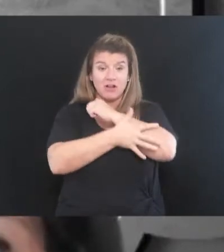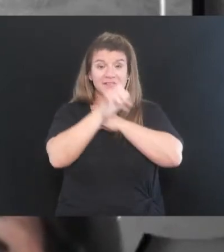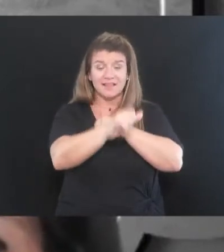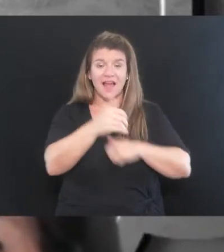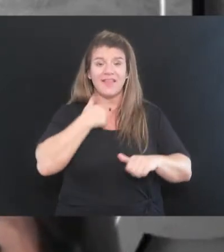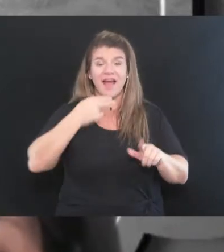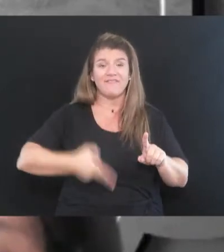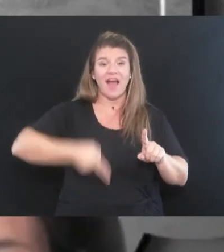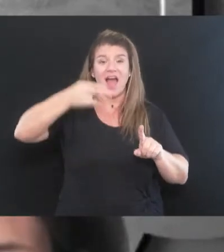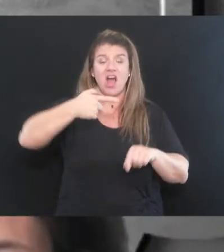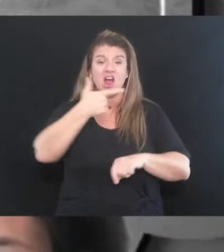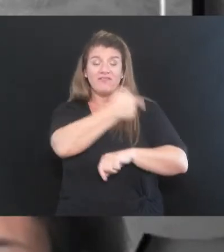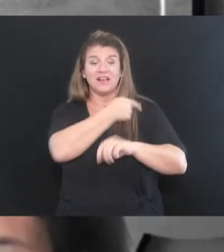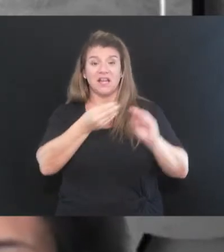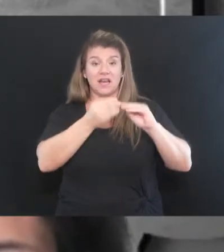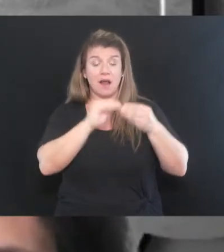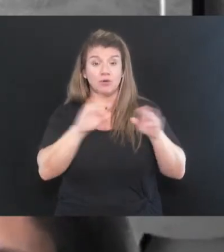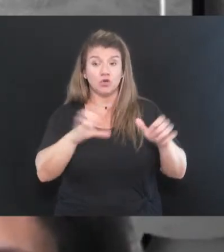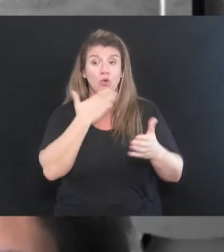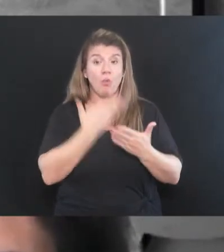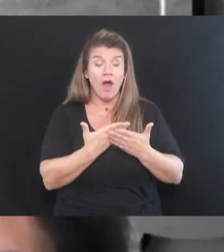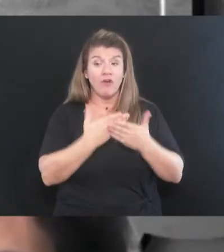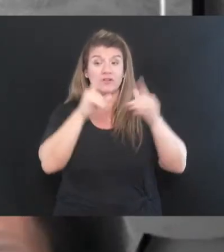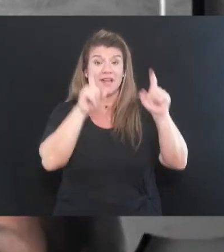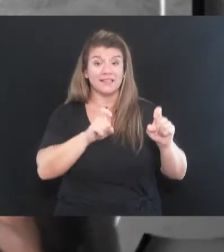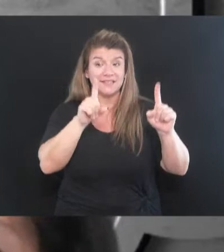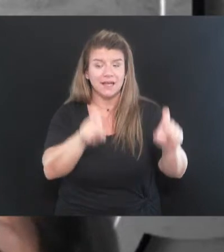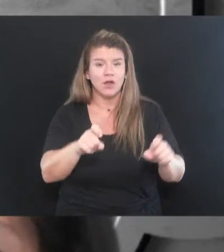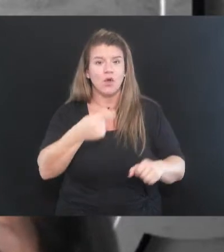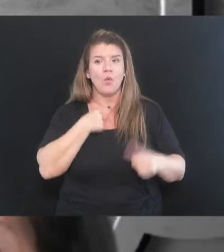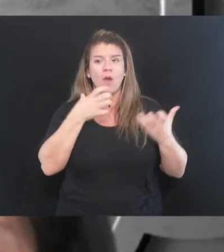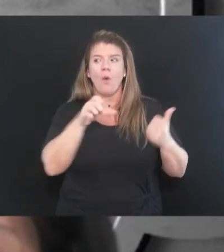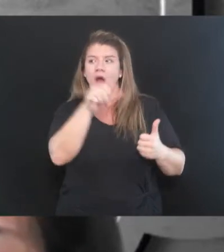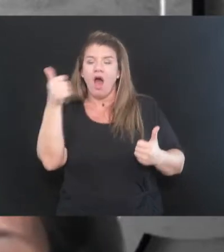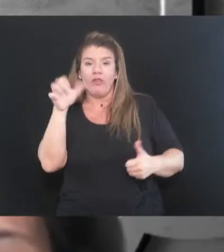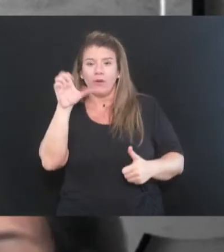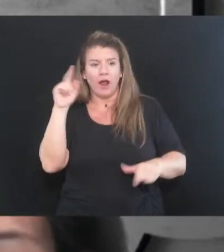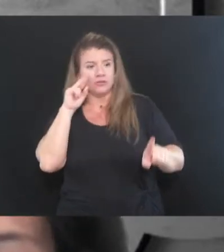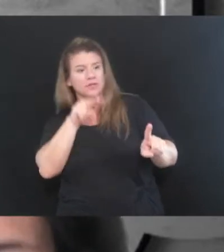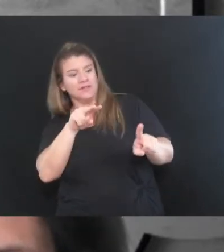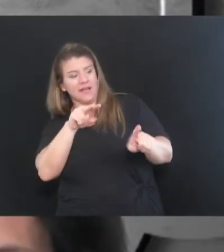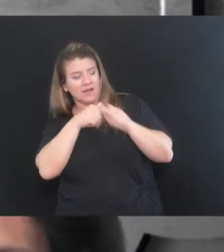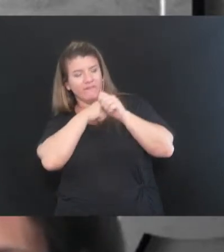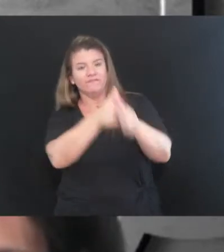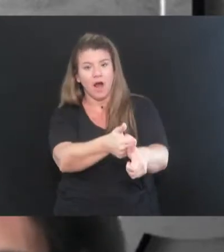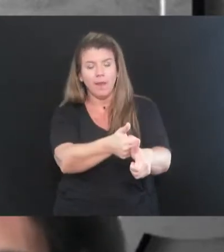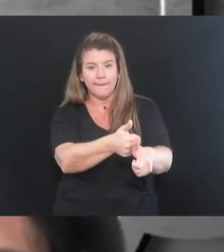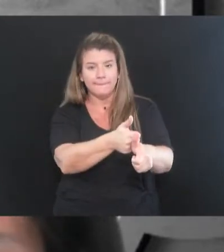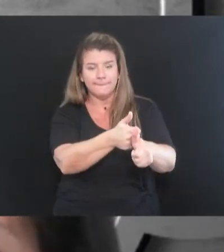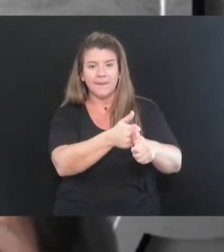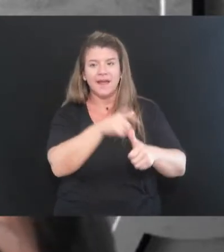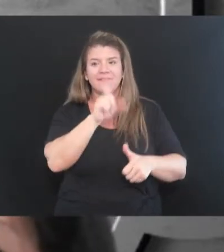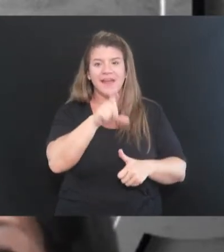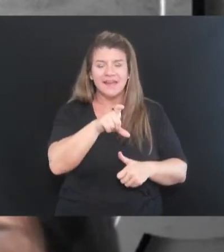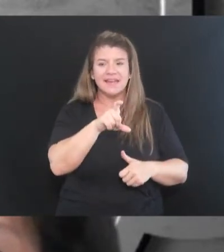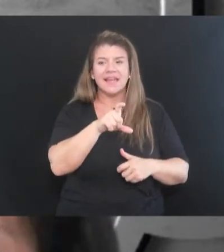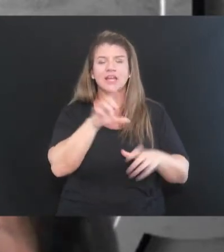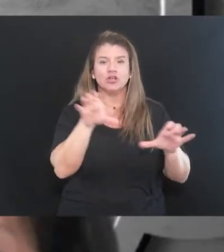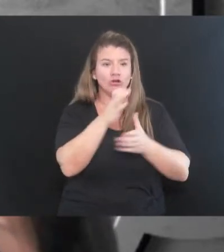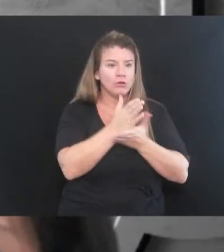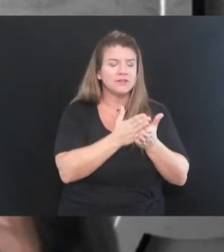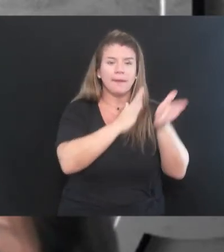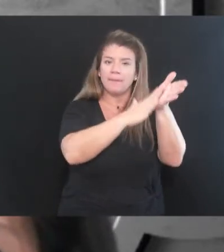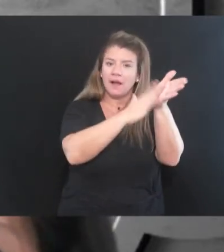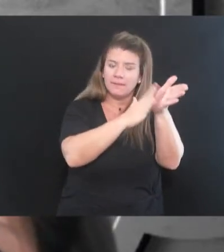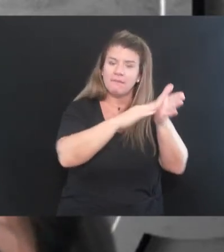higher vaccination rates and are doing well in testing, we want other counties to follow them, and I think they do need props and accolades.